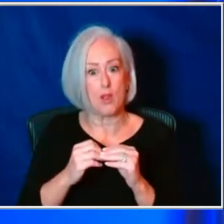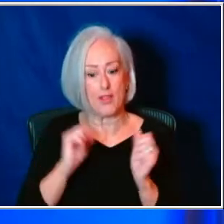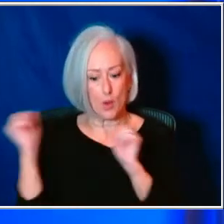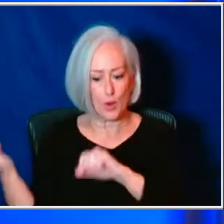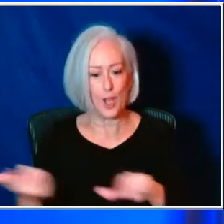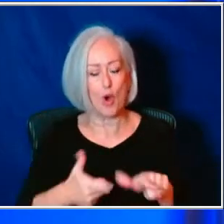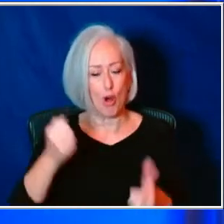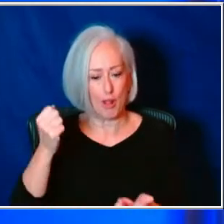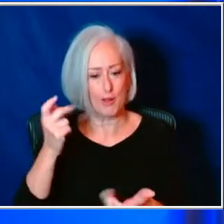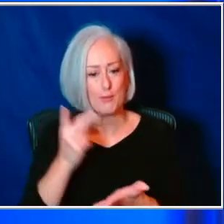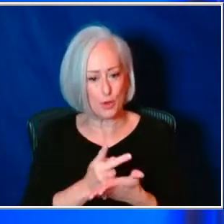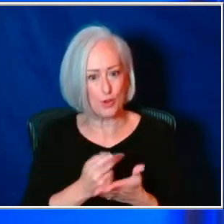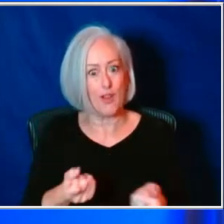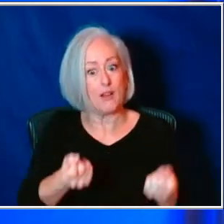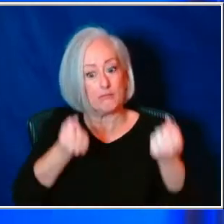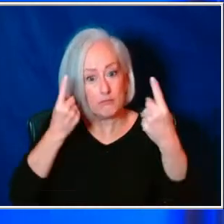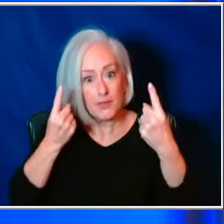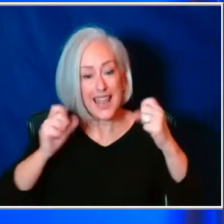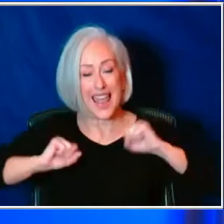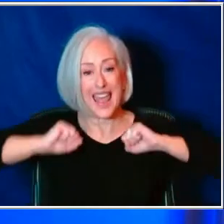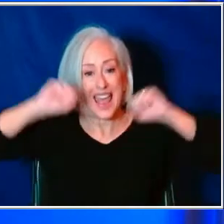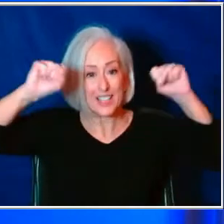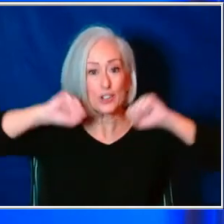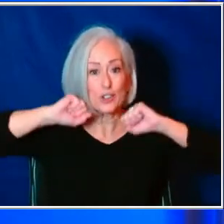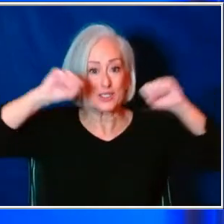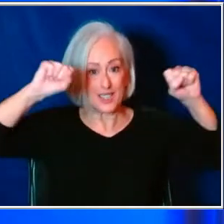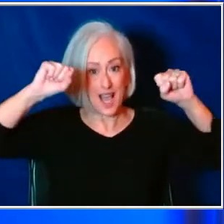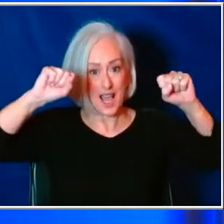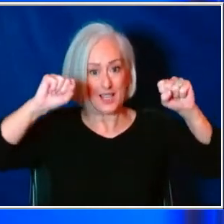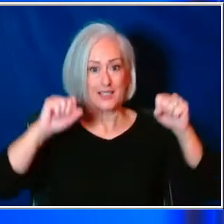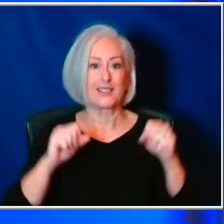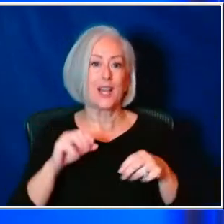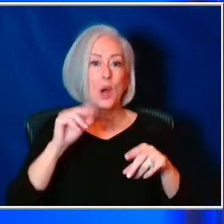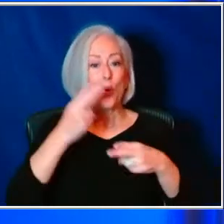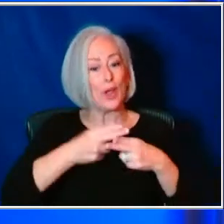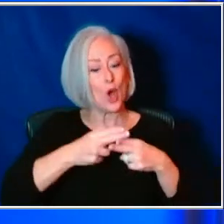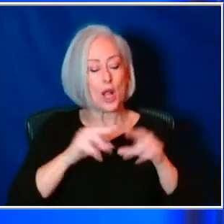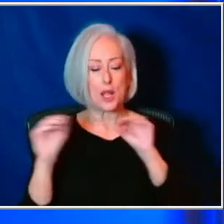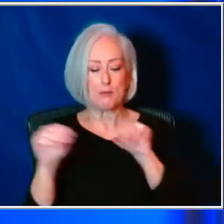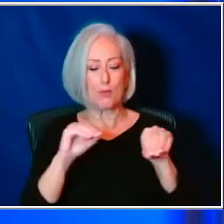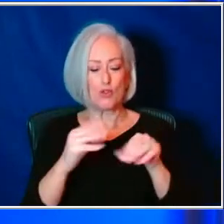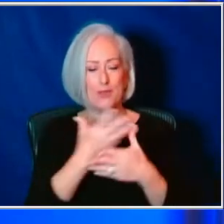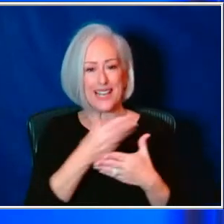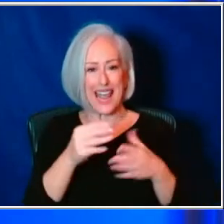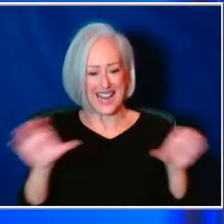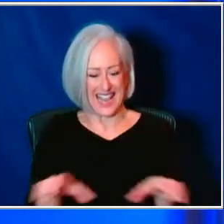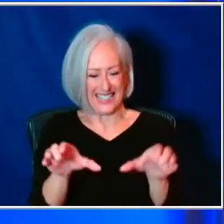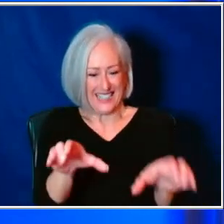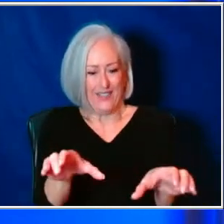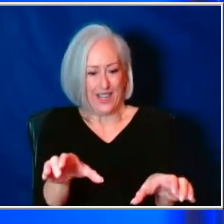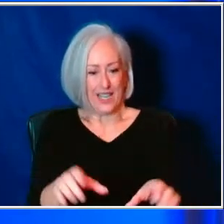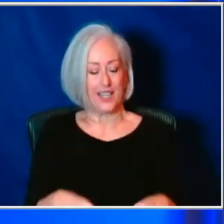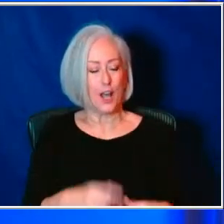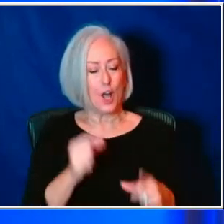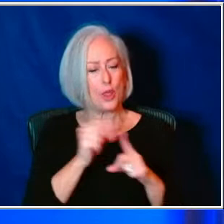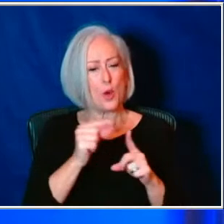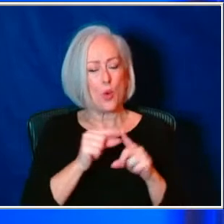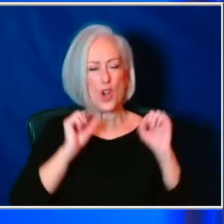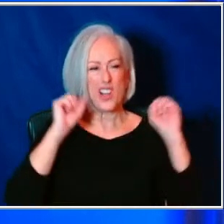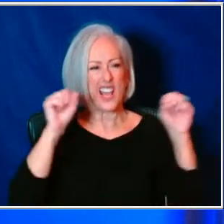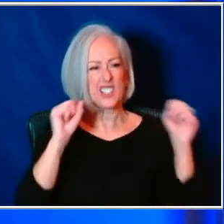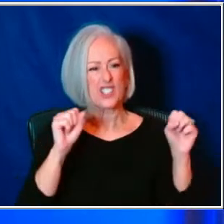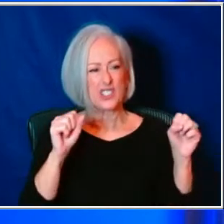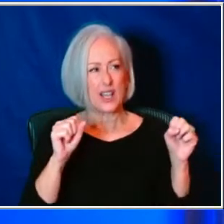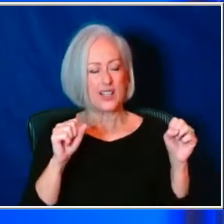understanding that exercise, I like to call it movement and activity, because I think exercise can be a little daunting for people in